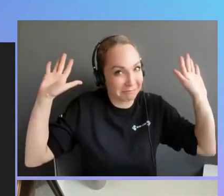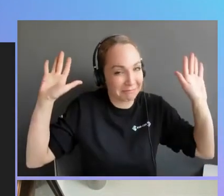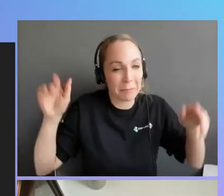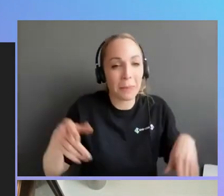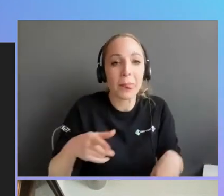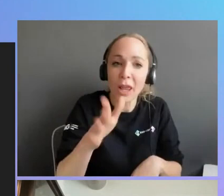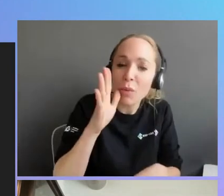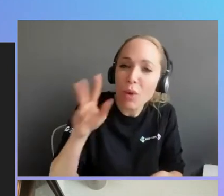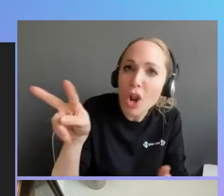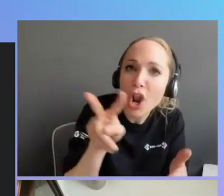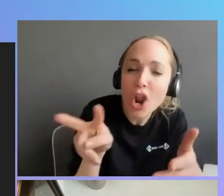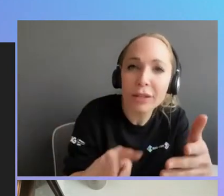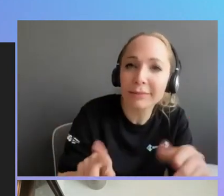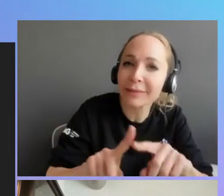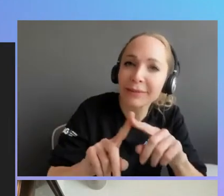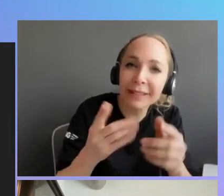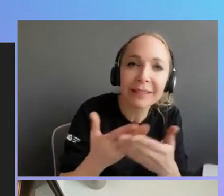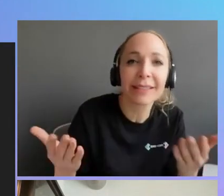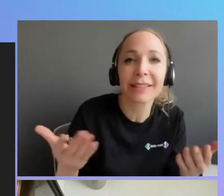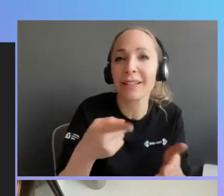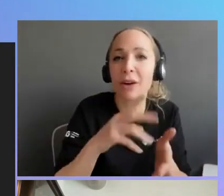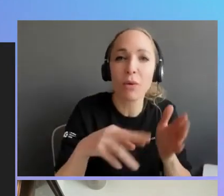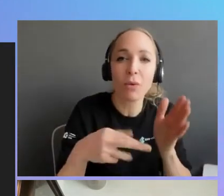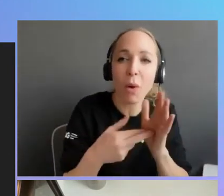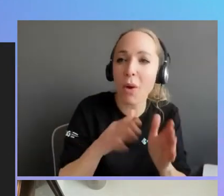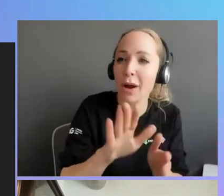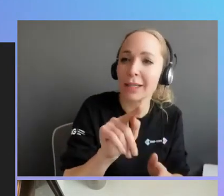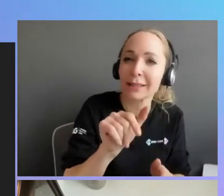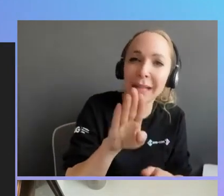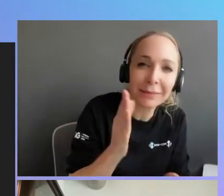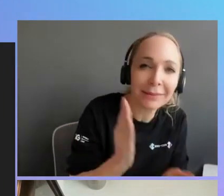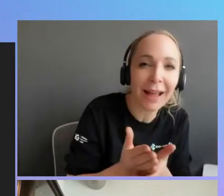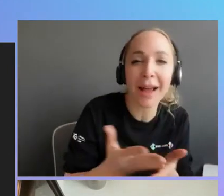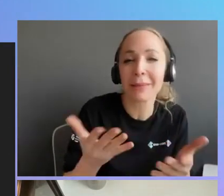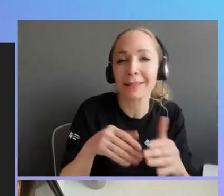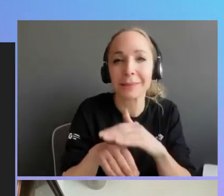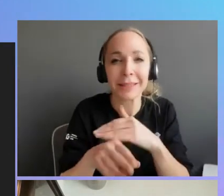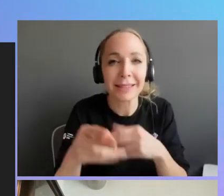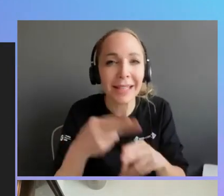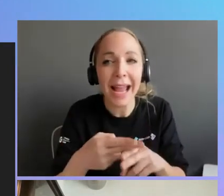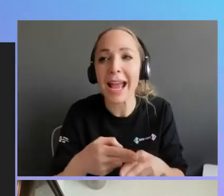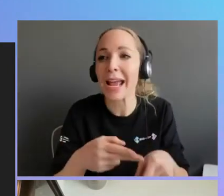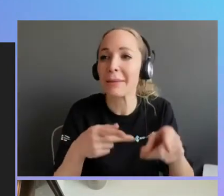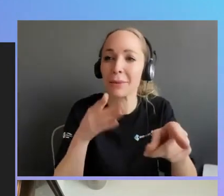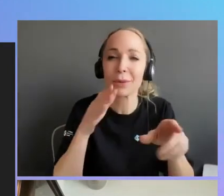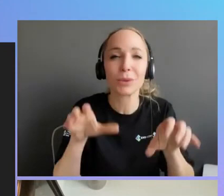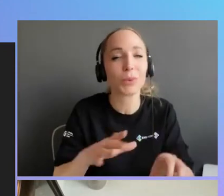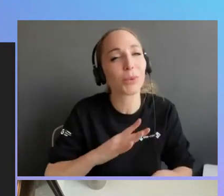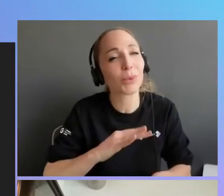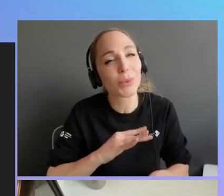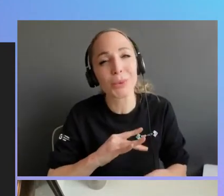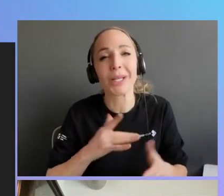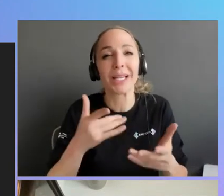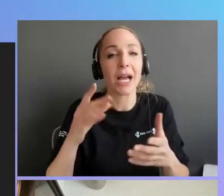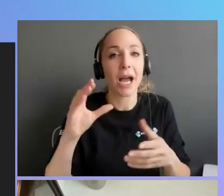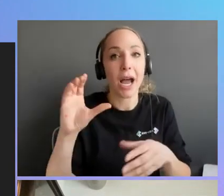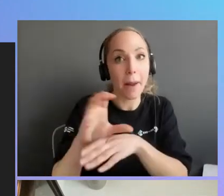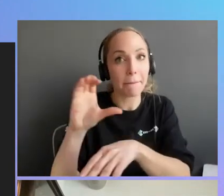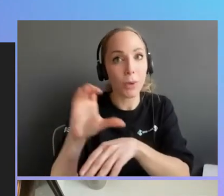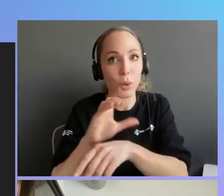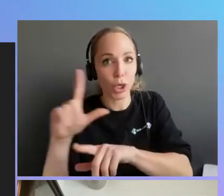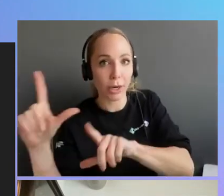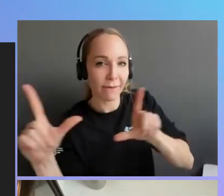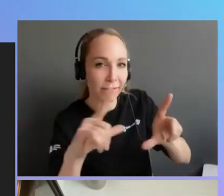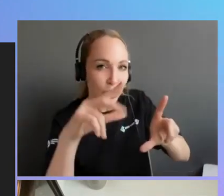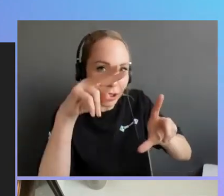stuff, like what role the tab stop has, what the accessible name of the tab stop is. And actually, it's going to do some cool computer vision to check if there's a focus indicator